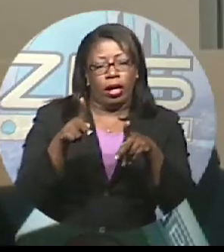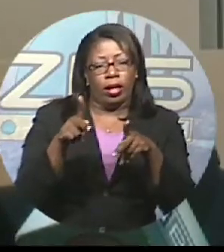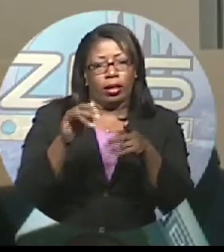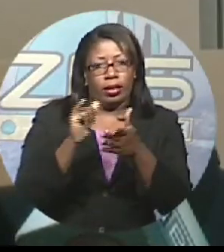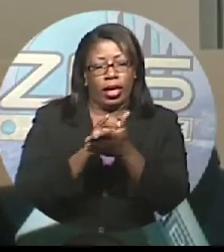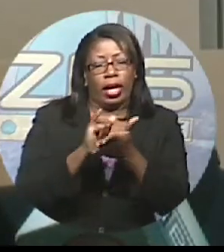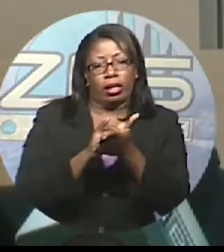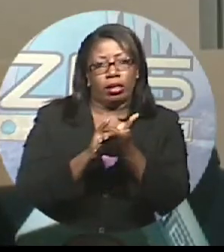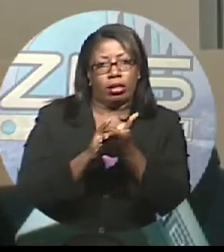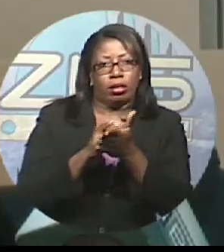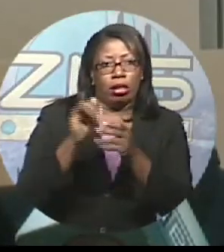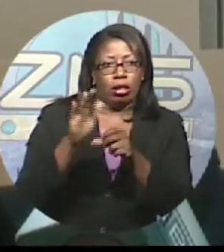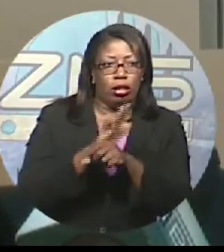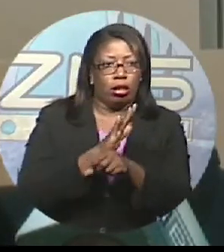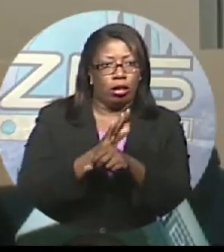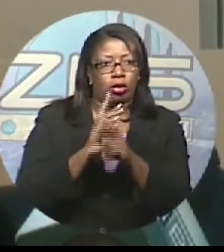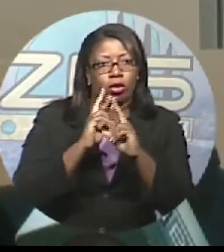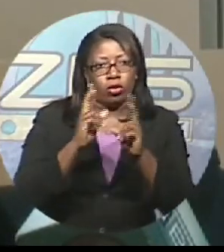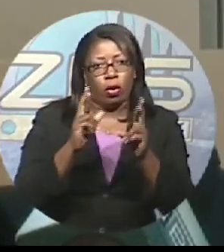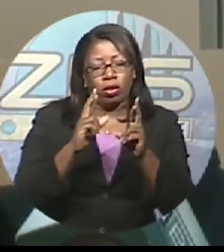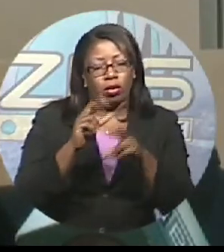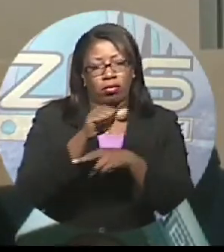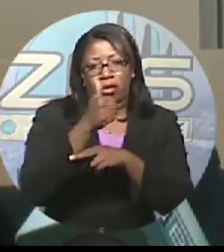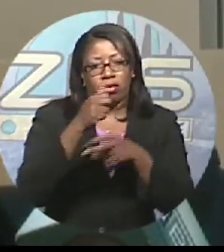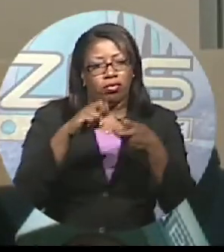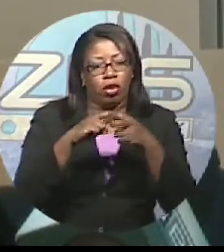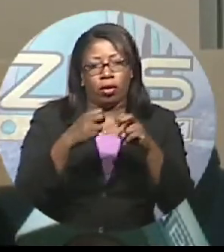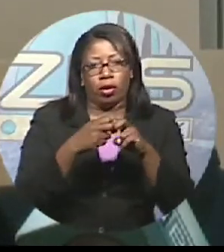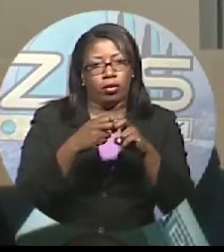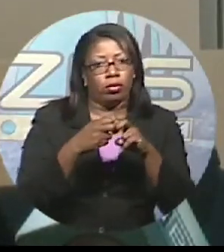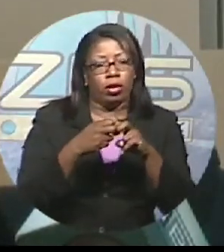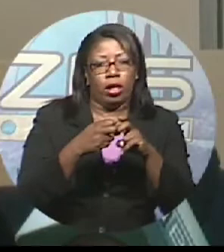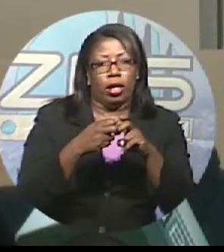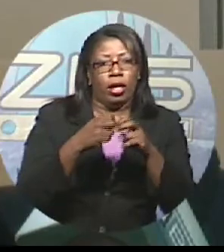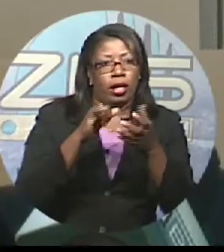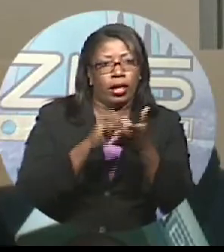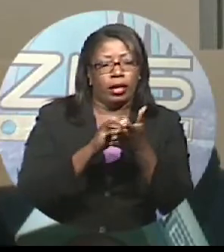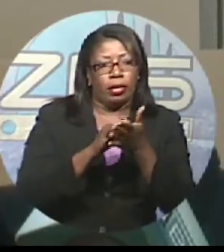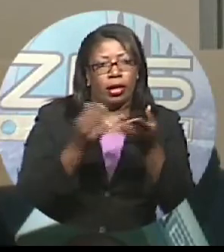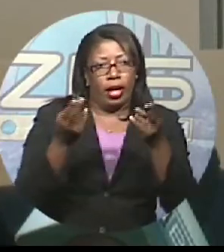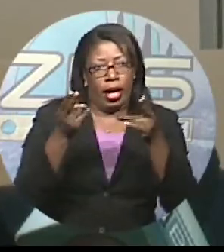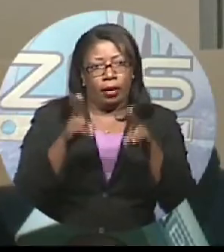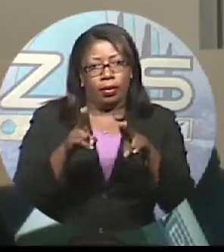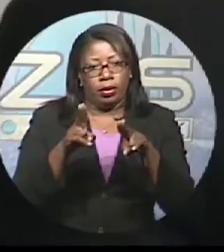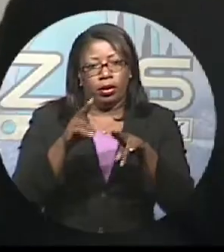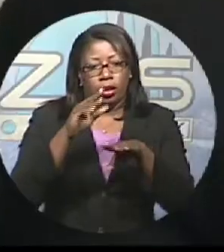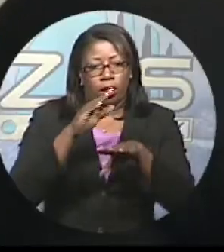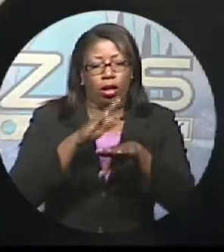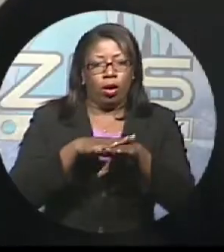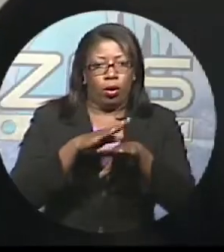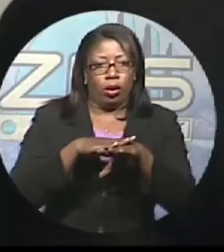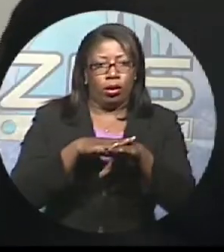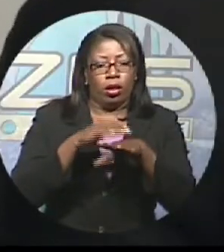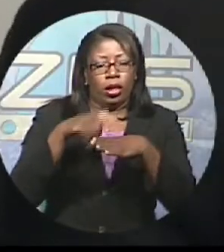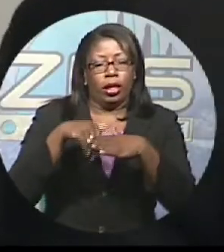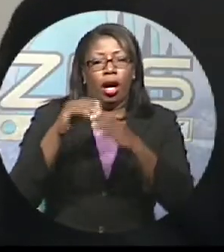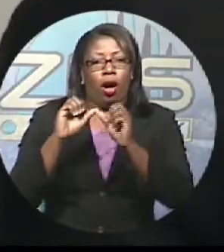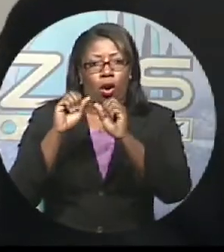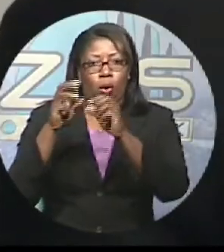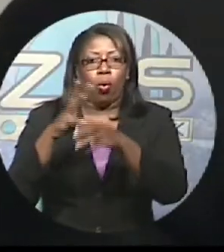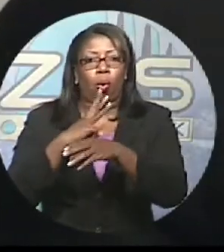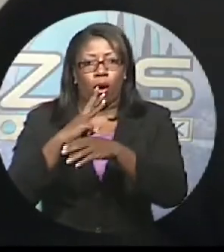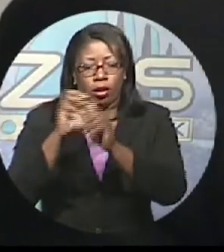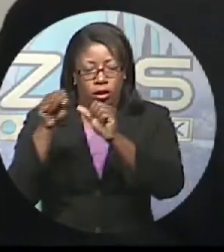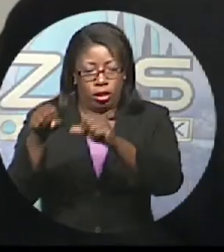any incidents or any issues that we may have in our waters. Minister of National Security,